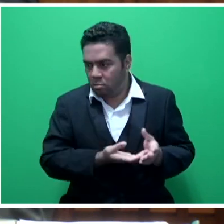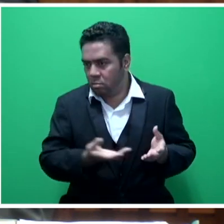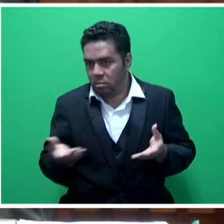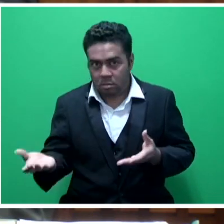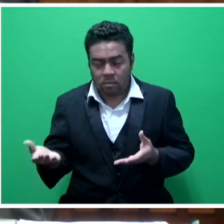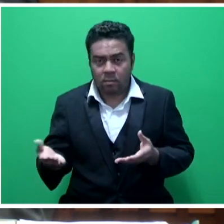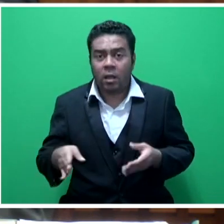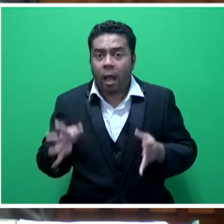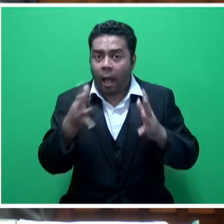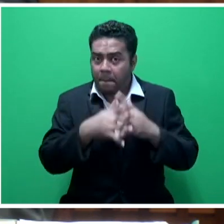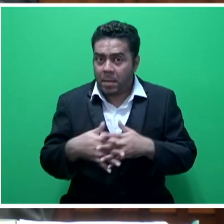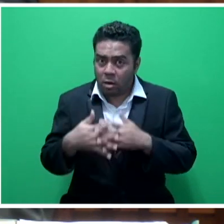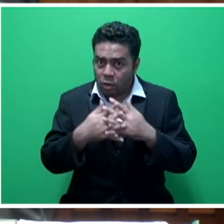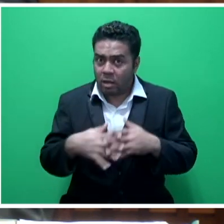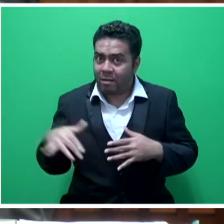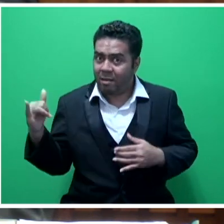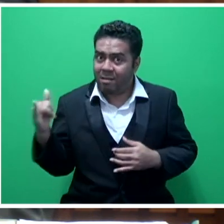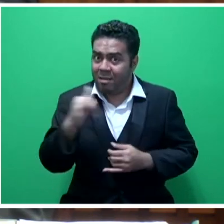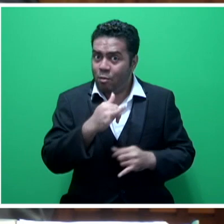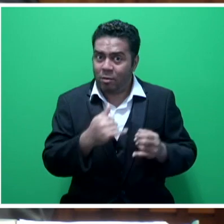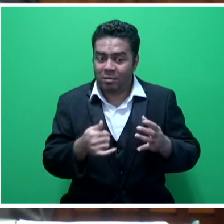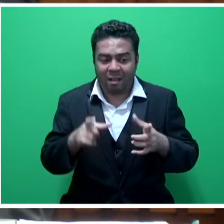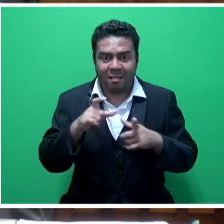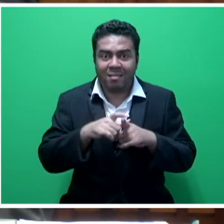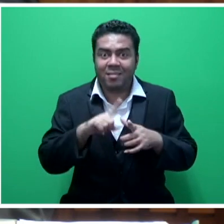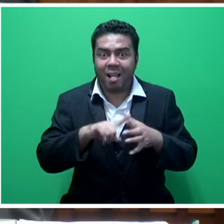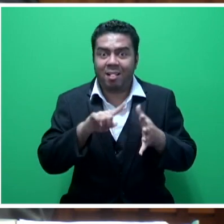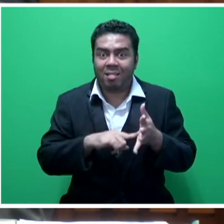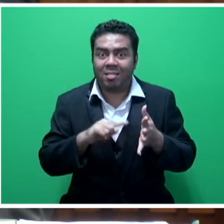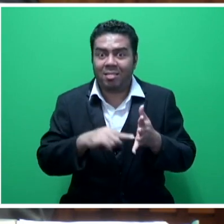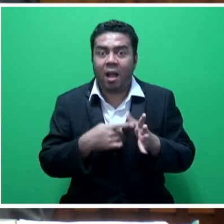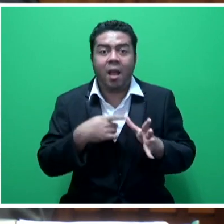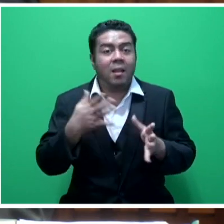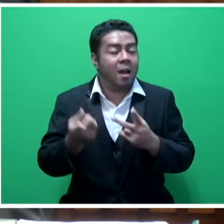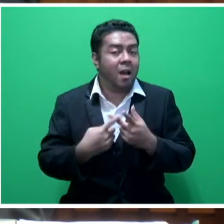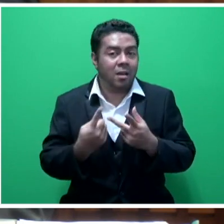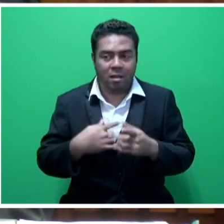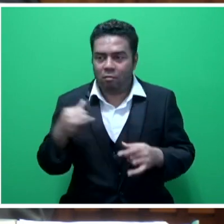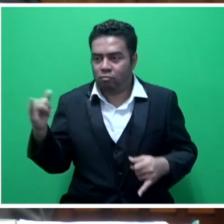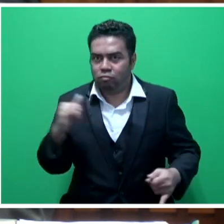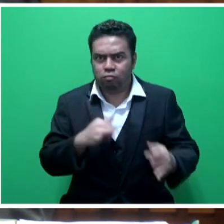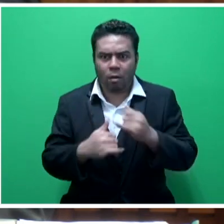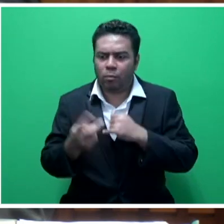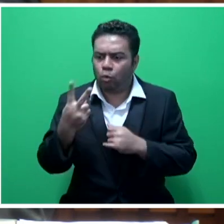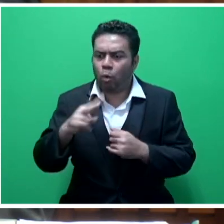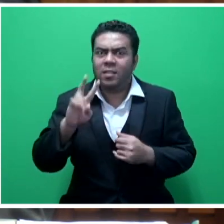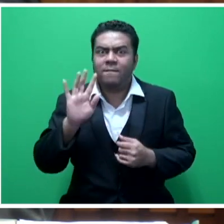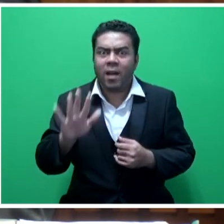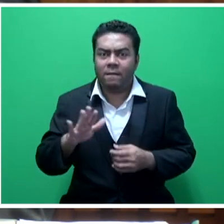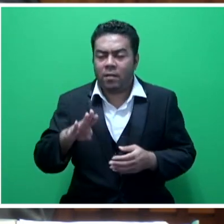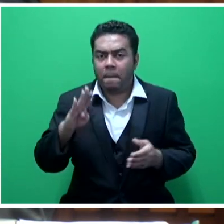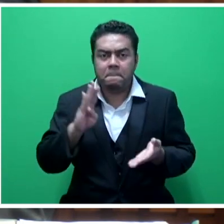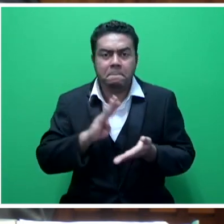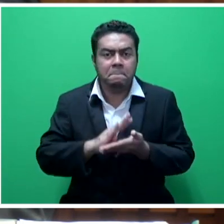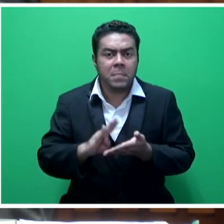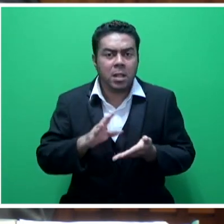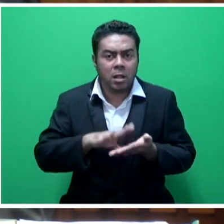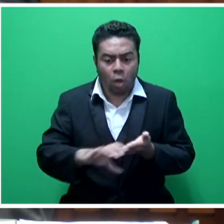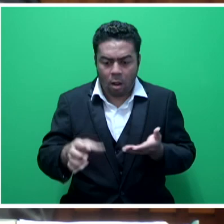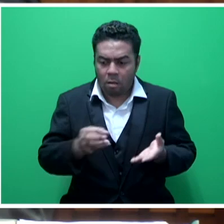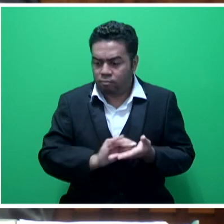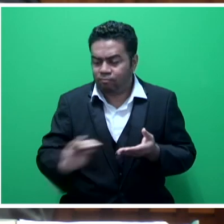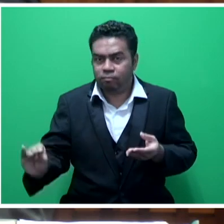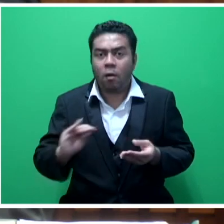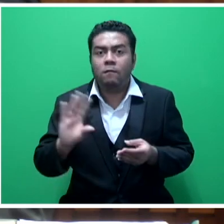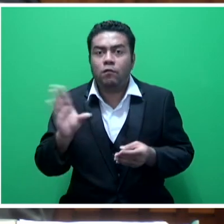US carriers like American Airlines, Delta, United Airlines and others shared a USD $25 billion bailout from the US federal